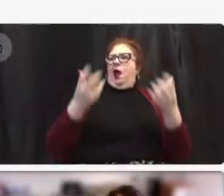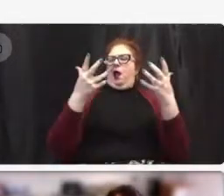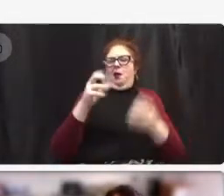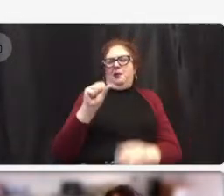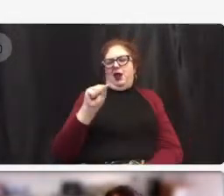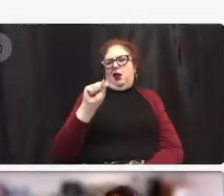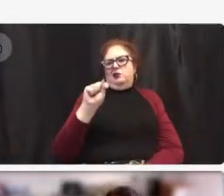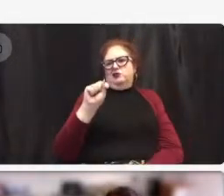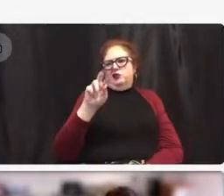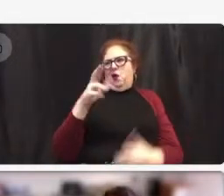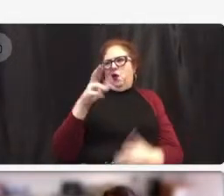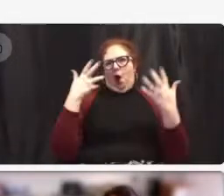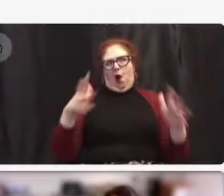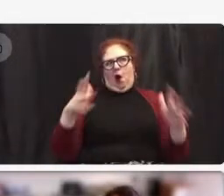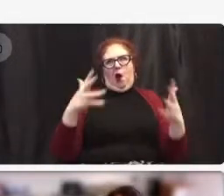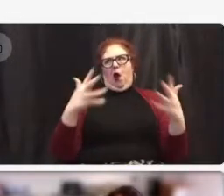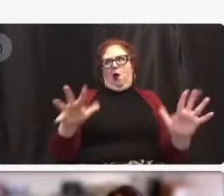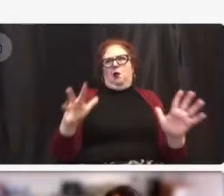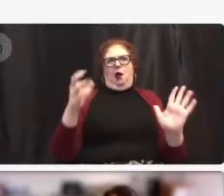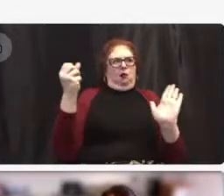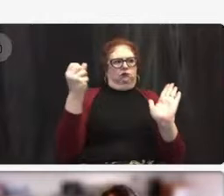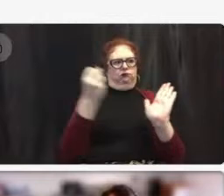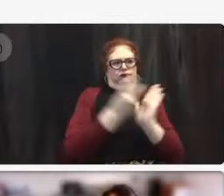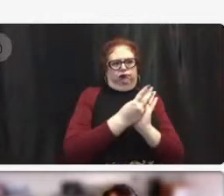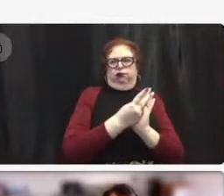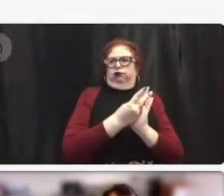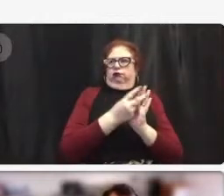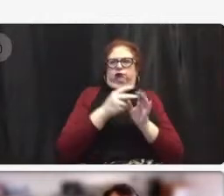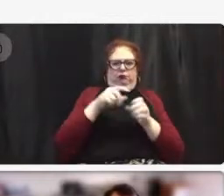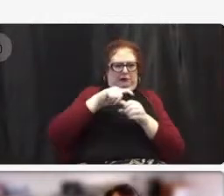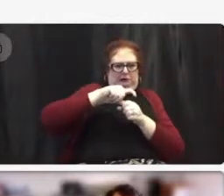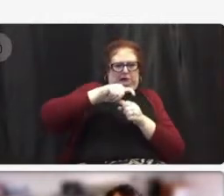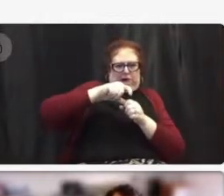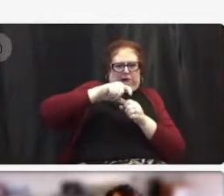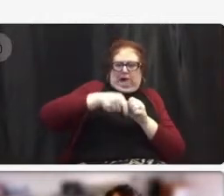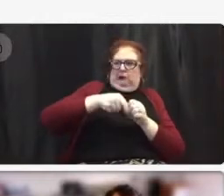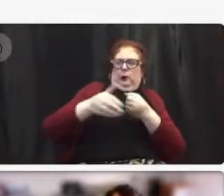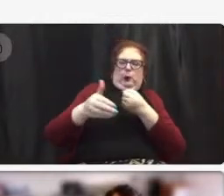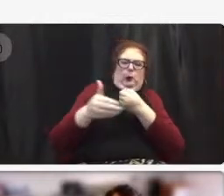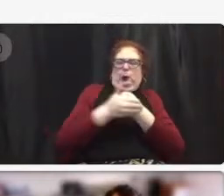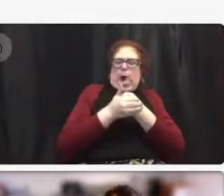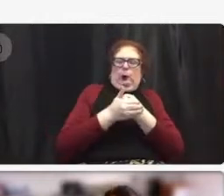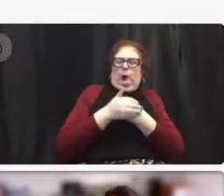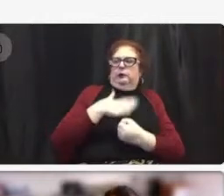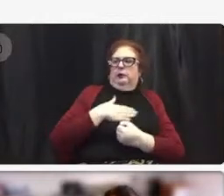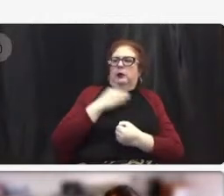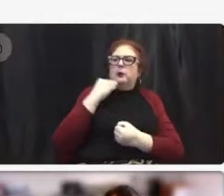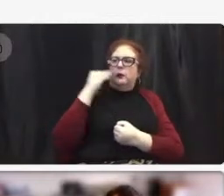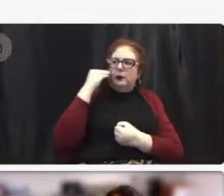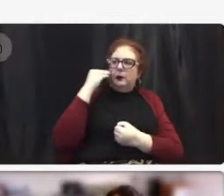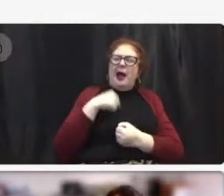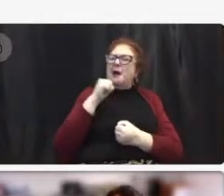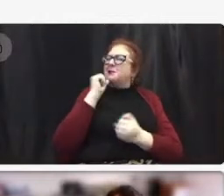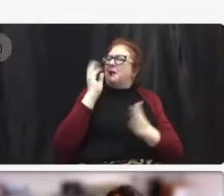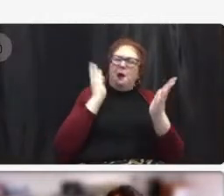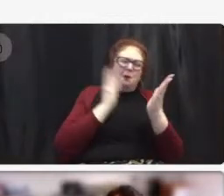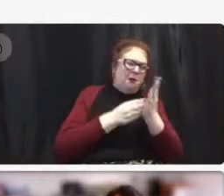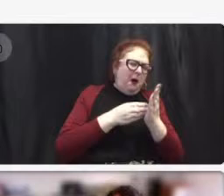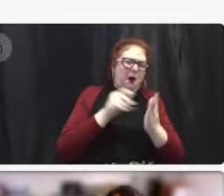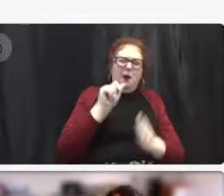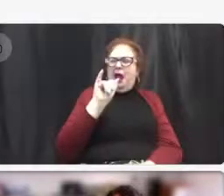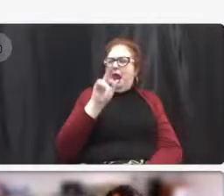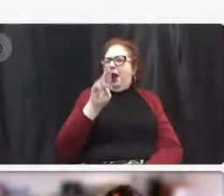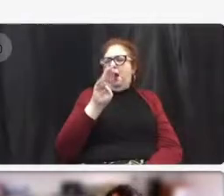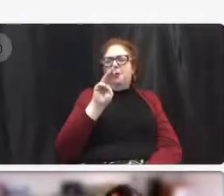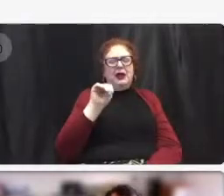are already within a very short distance of where I live. I'm not opposed to Airbnbs at all. I've rented them